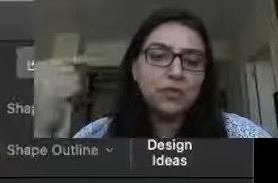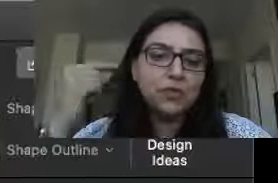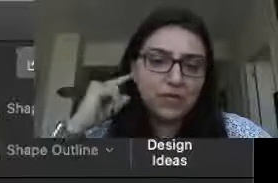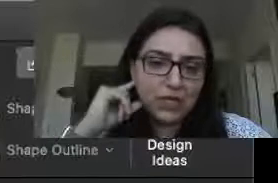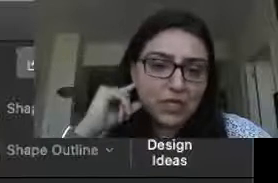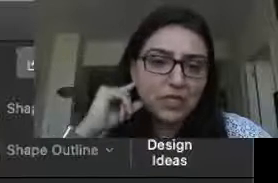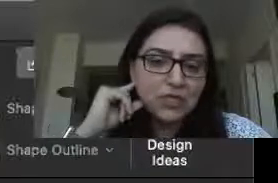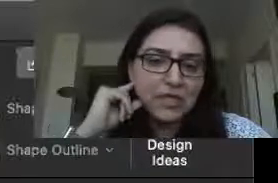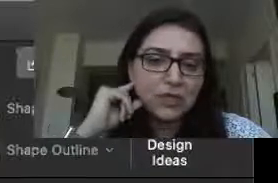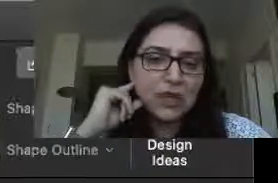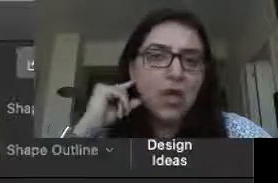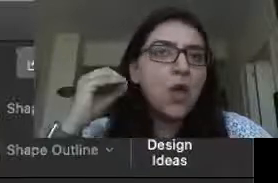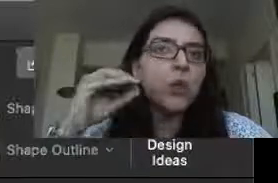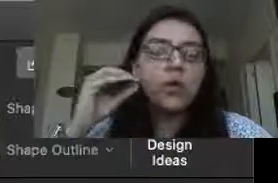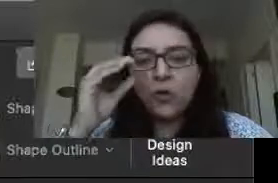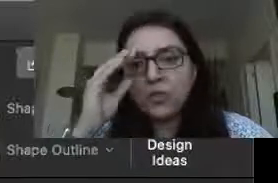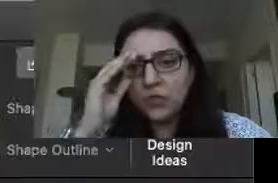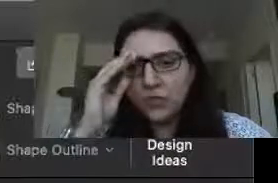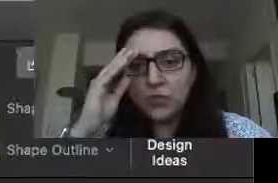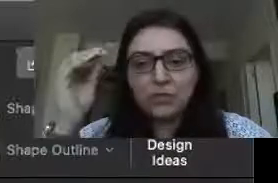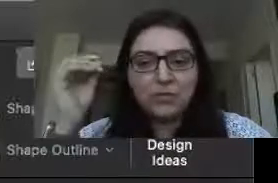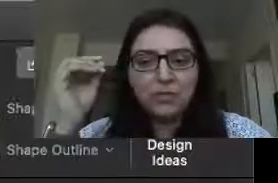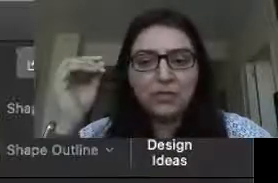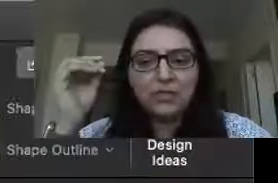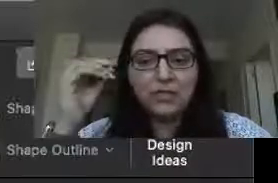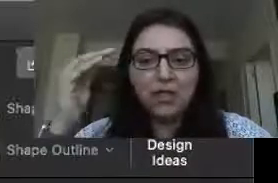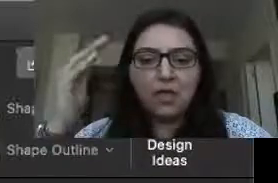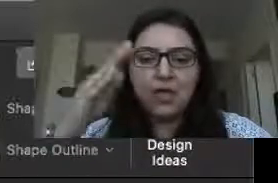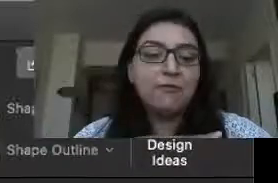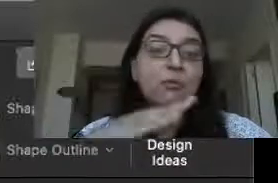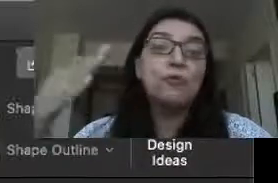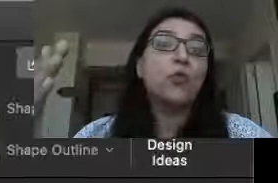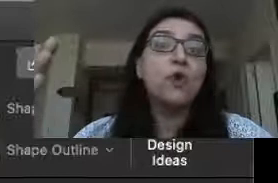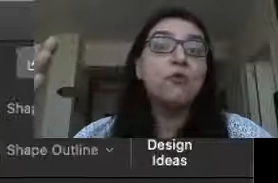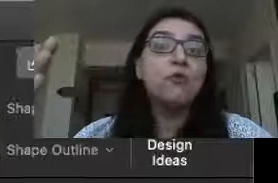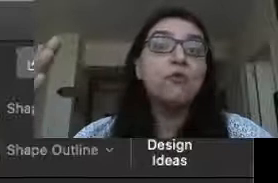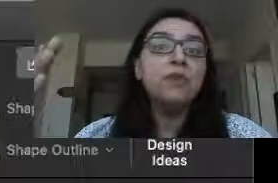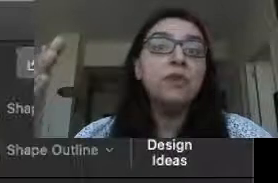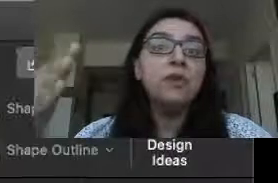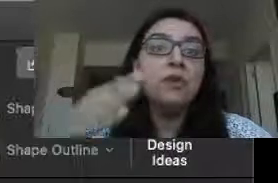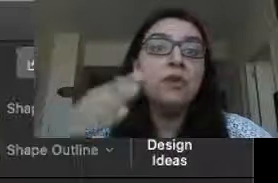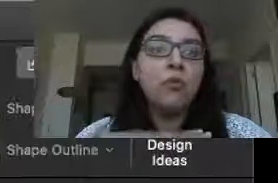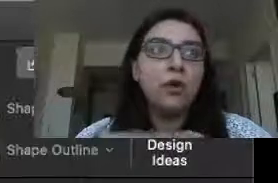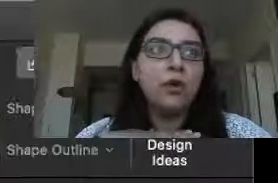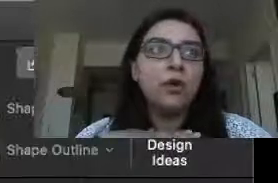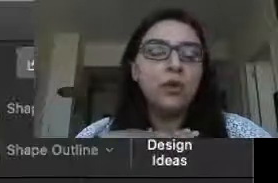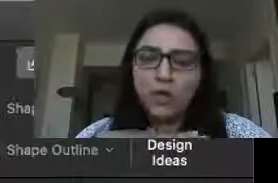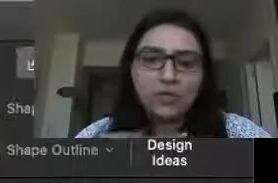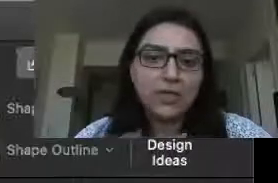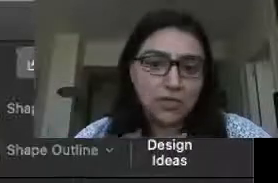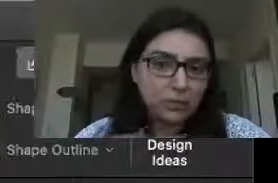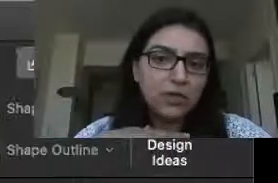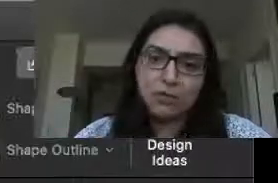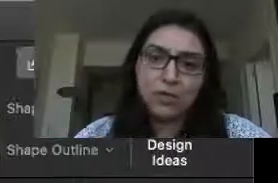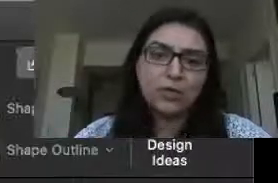in the inclusive education sector, we know that children with disabilities, even before COVID, were